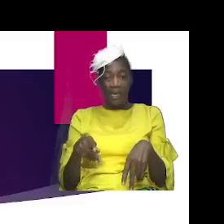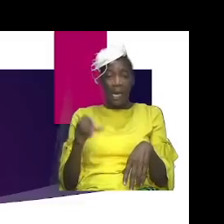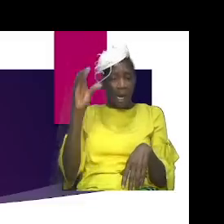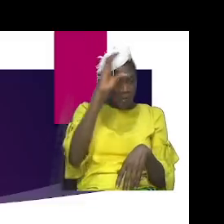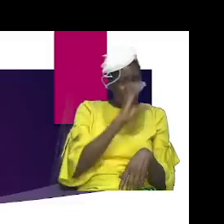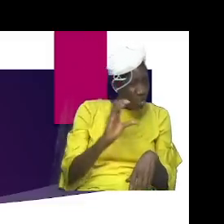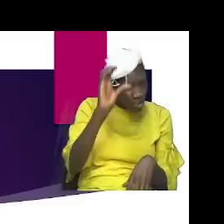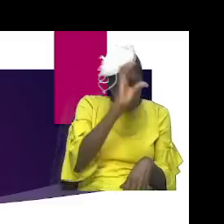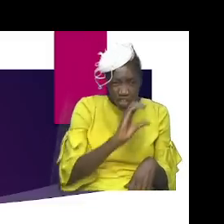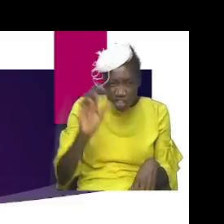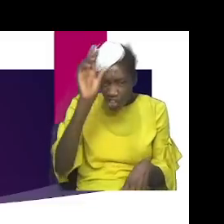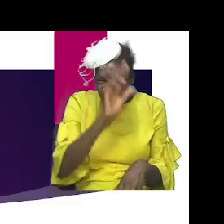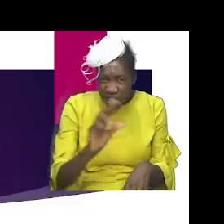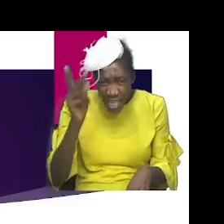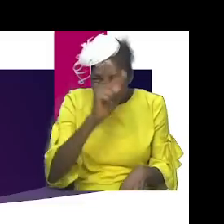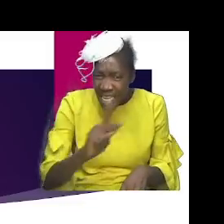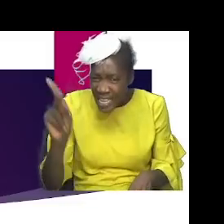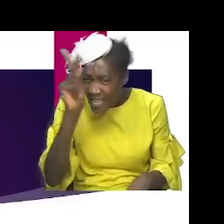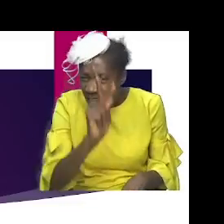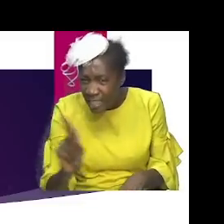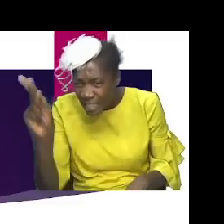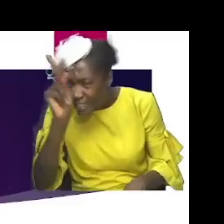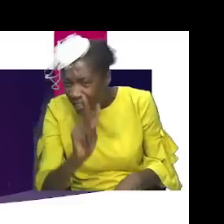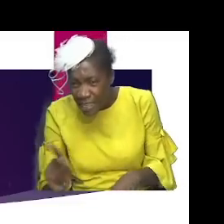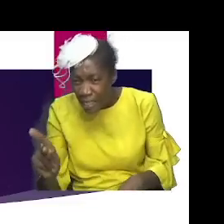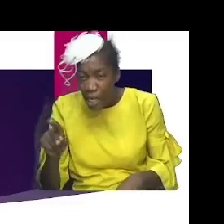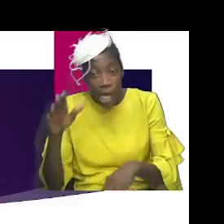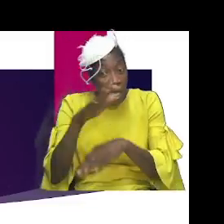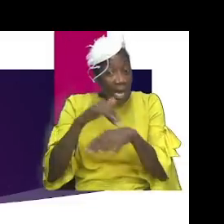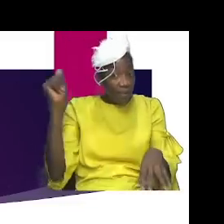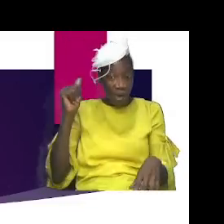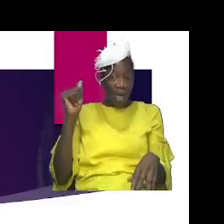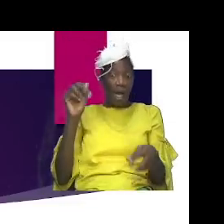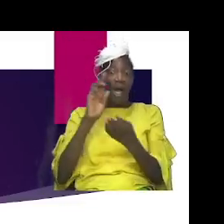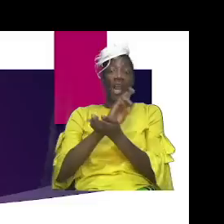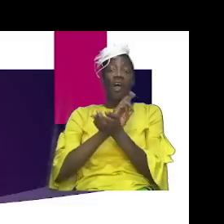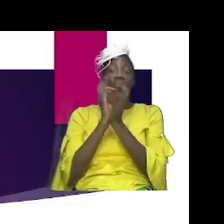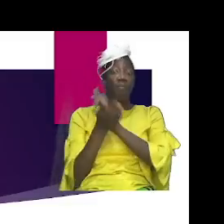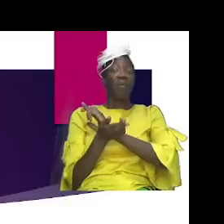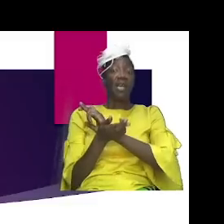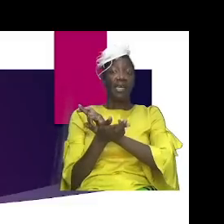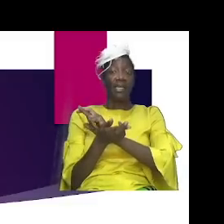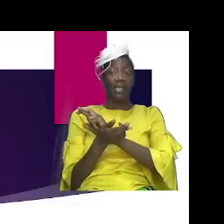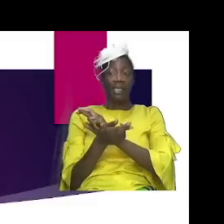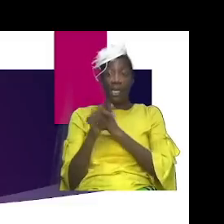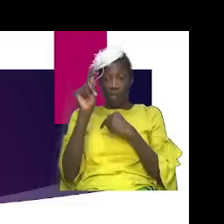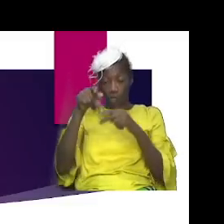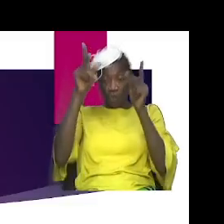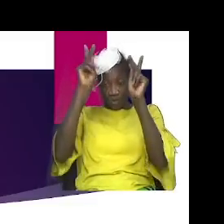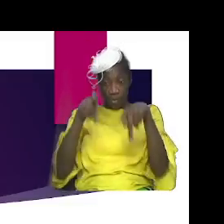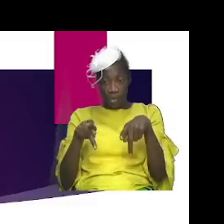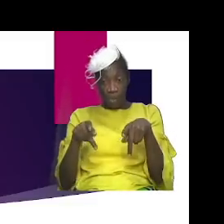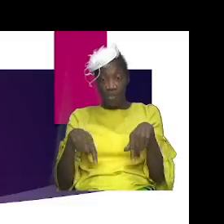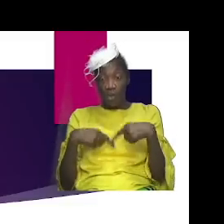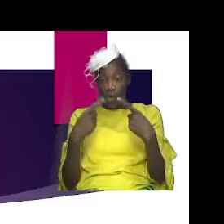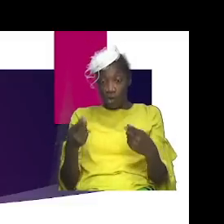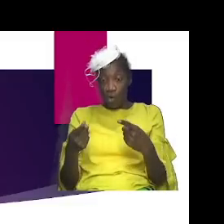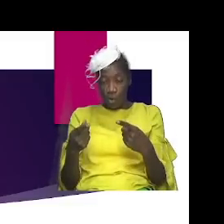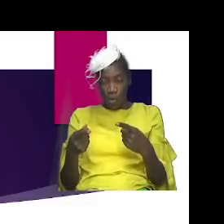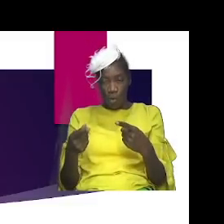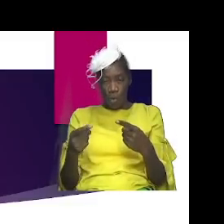him. You as an individual had to call upon him and repent. You as an individual had to go in the water